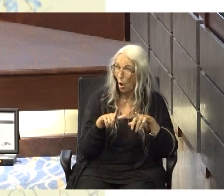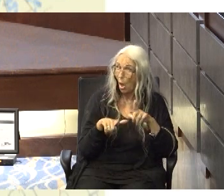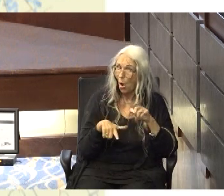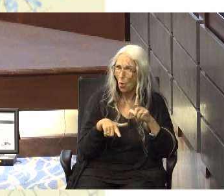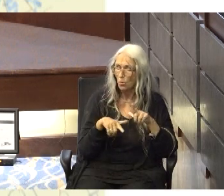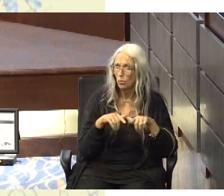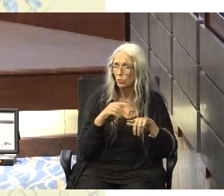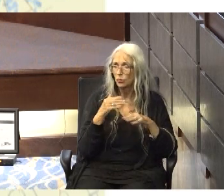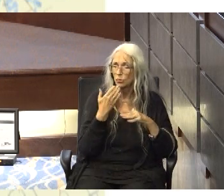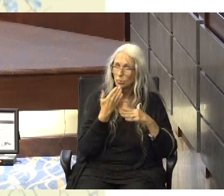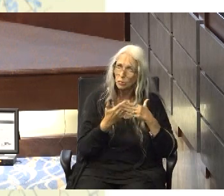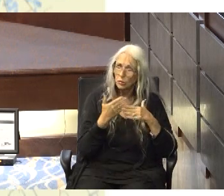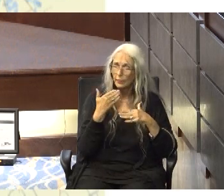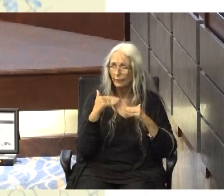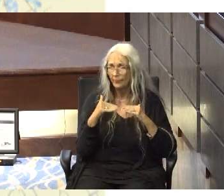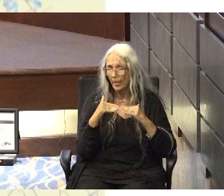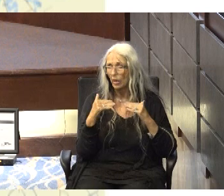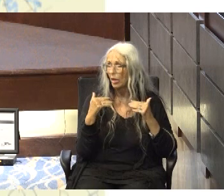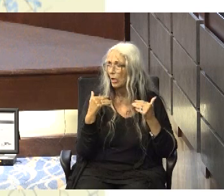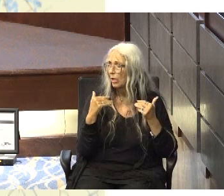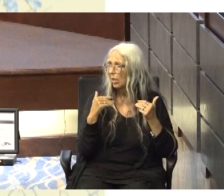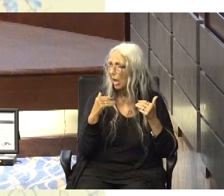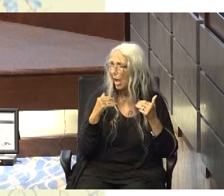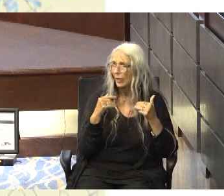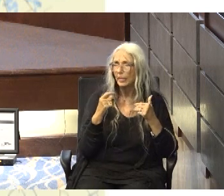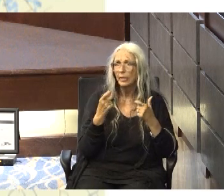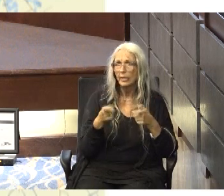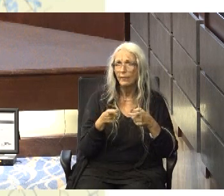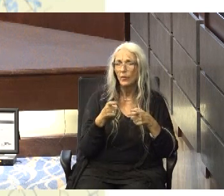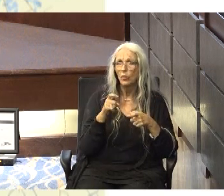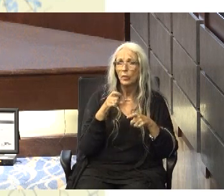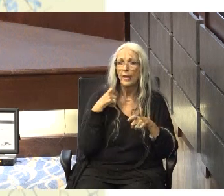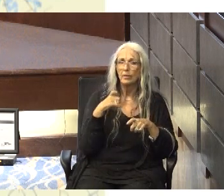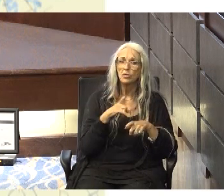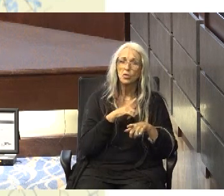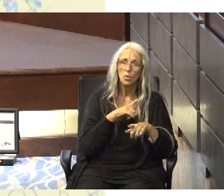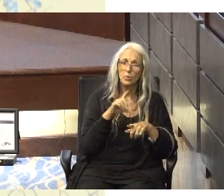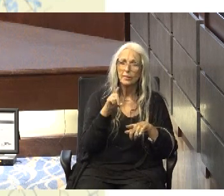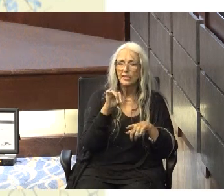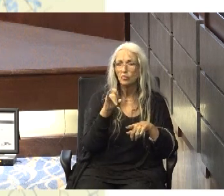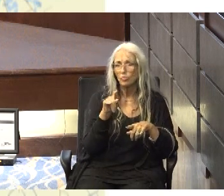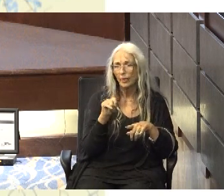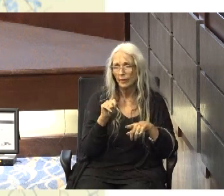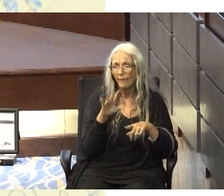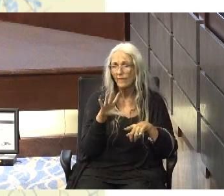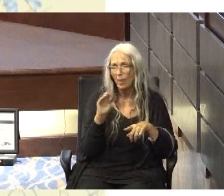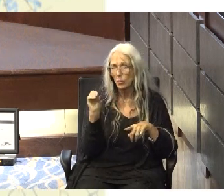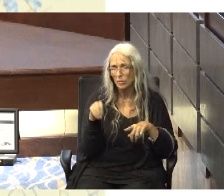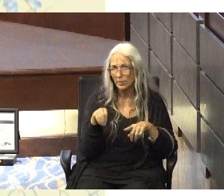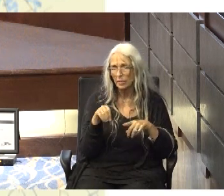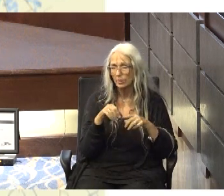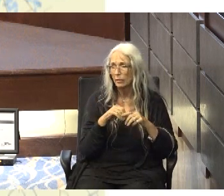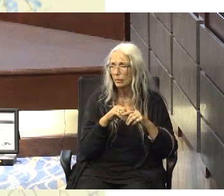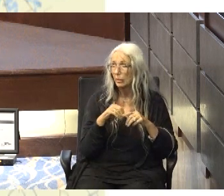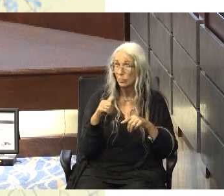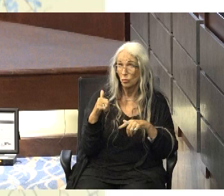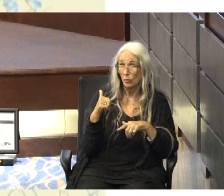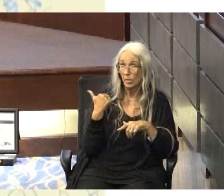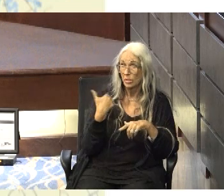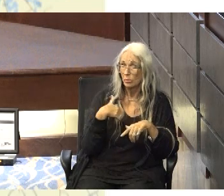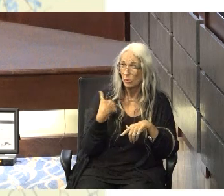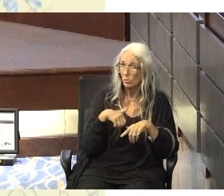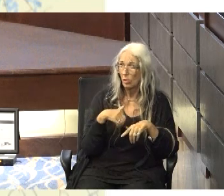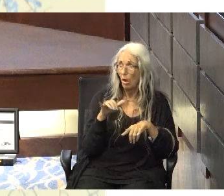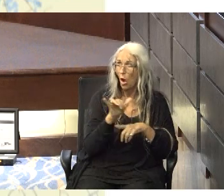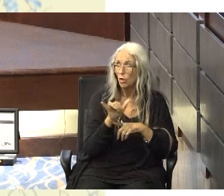and fair. I can give you that by council district, by condition, by percentage, certainly. And this one is remarkable too,